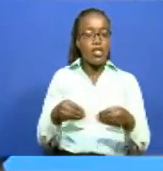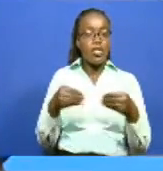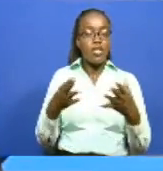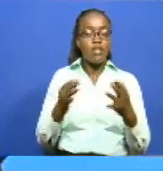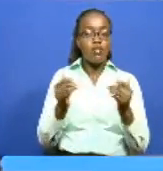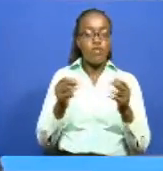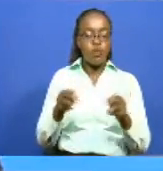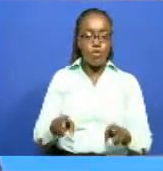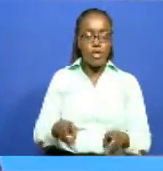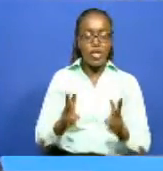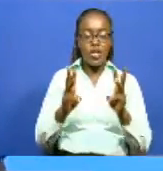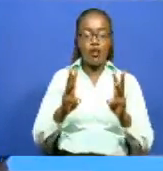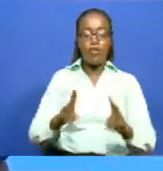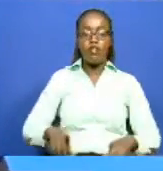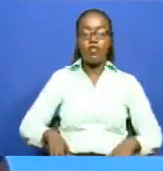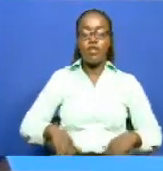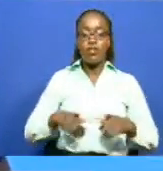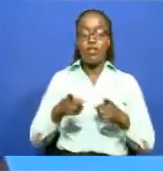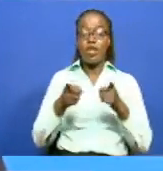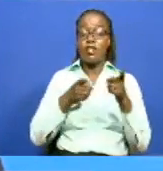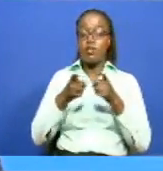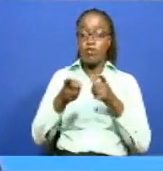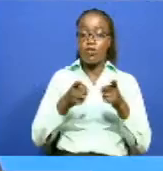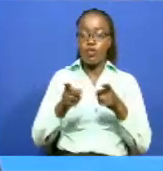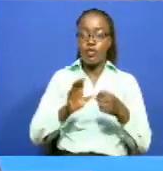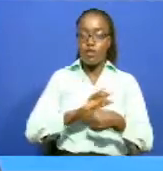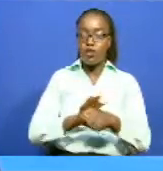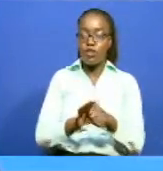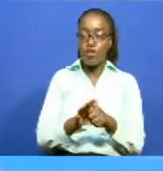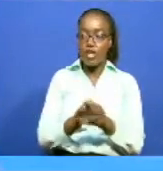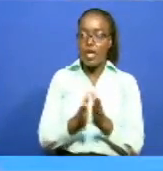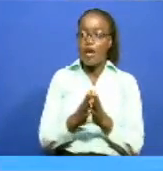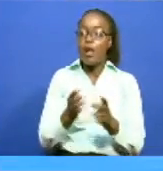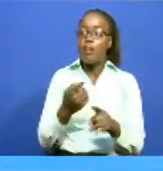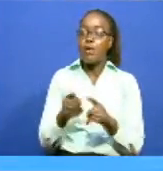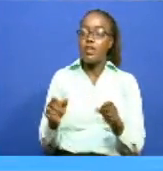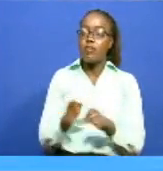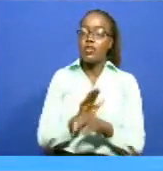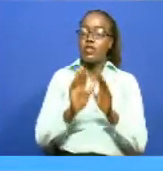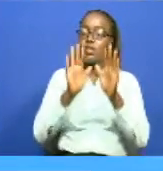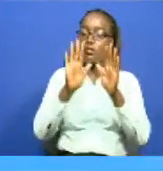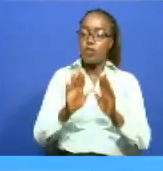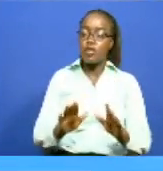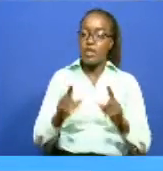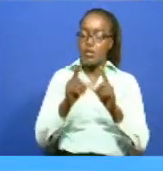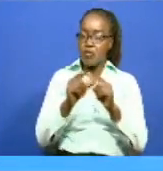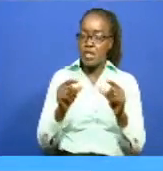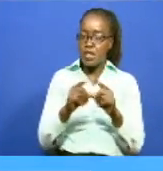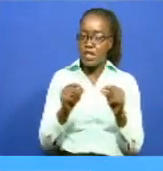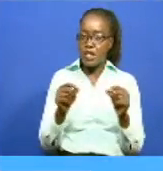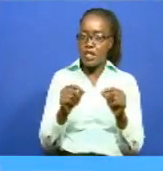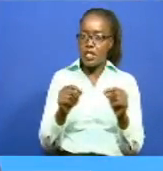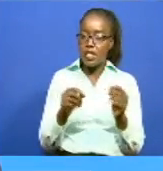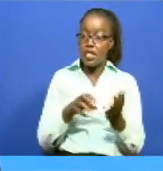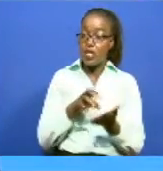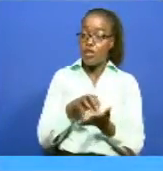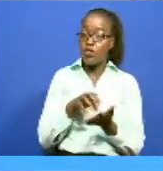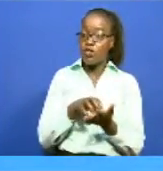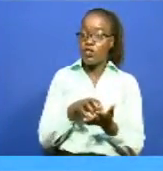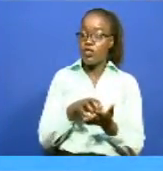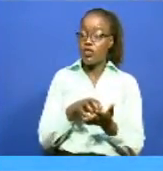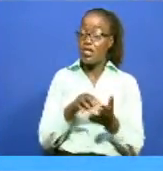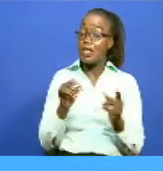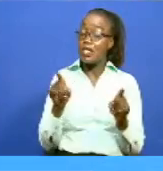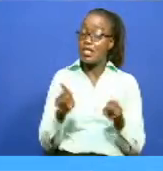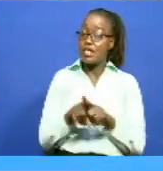way of living while controlling this pandemic. But the important message becomes that really, this condition is still here with